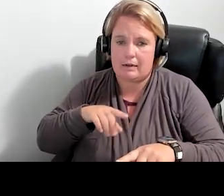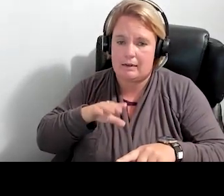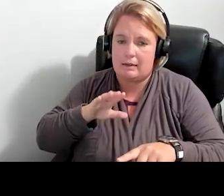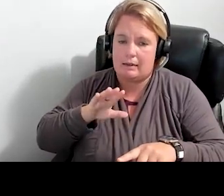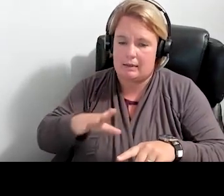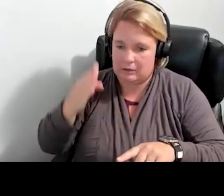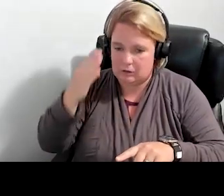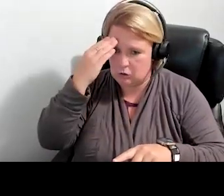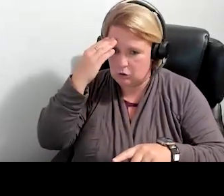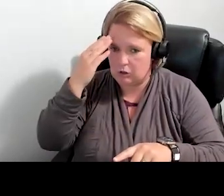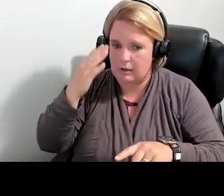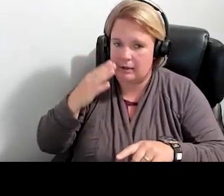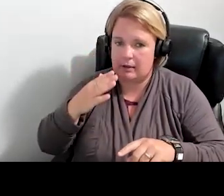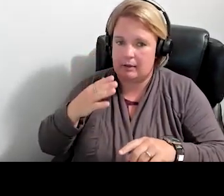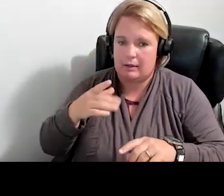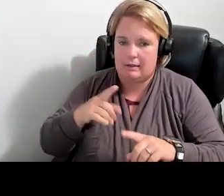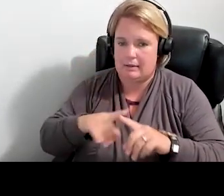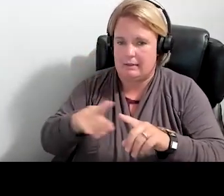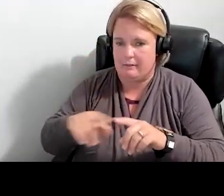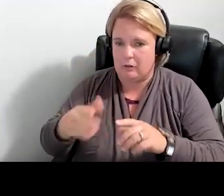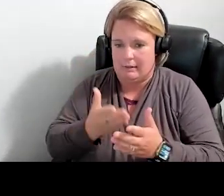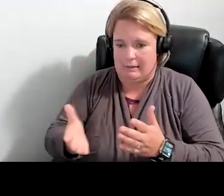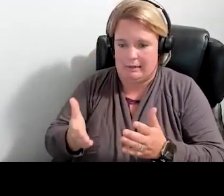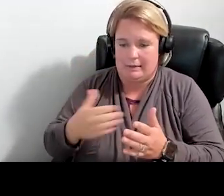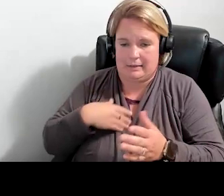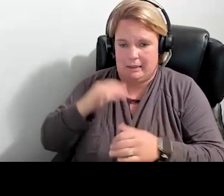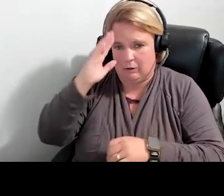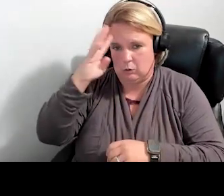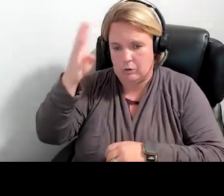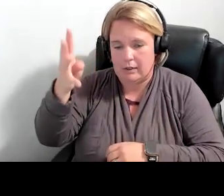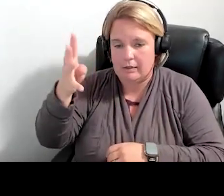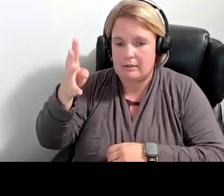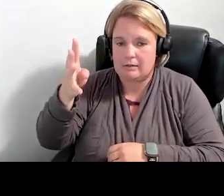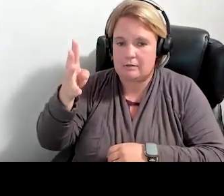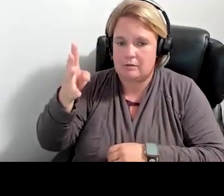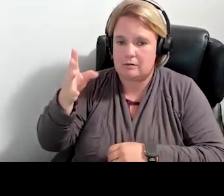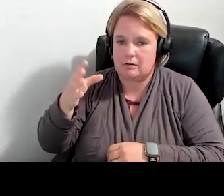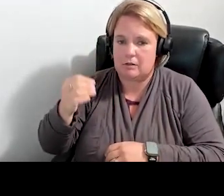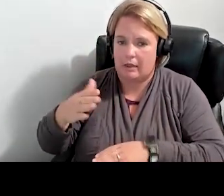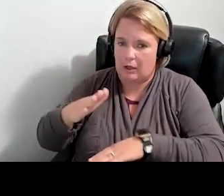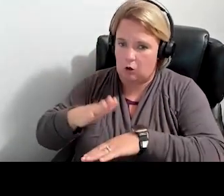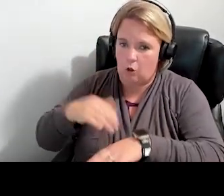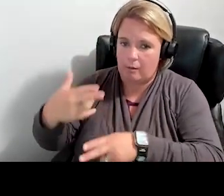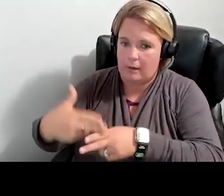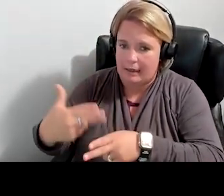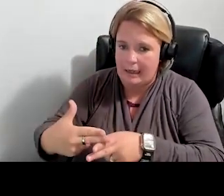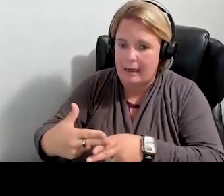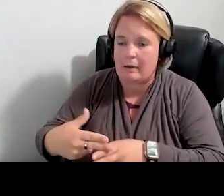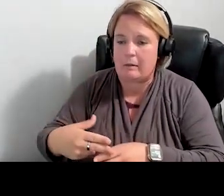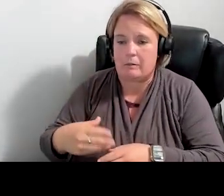this knowledge base that I created, and they called the students by name,